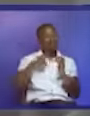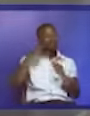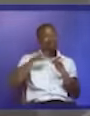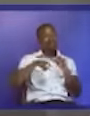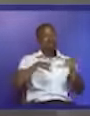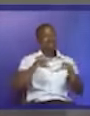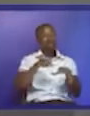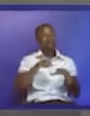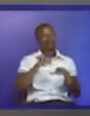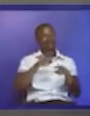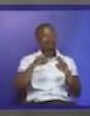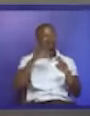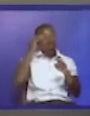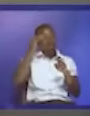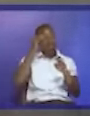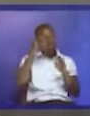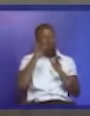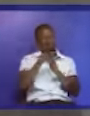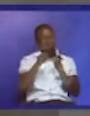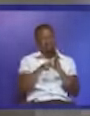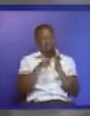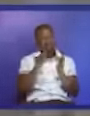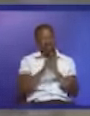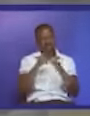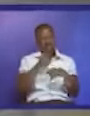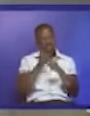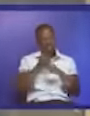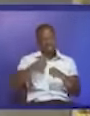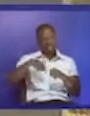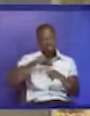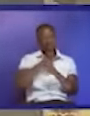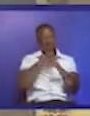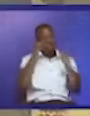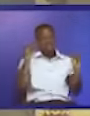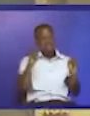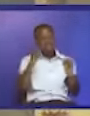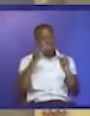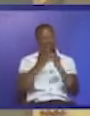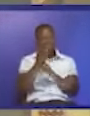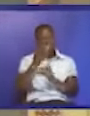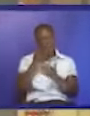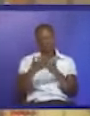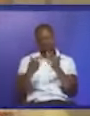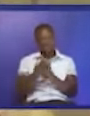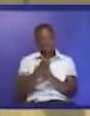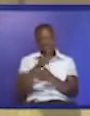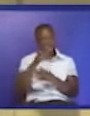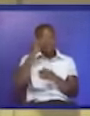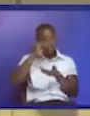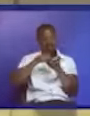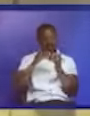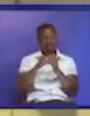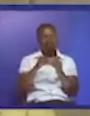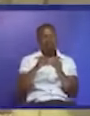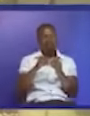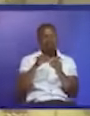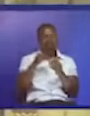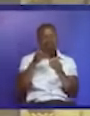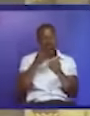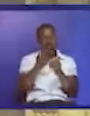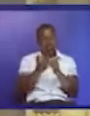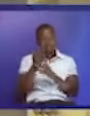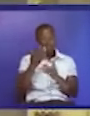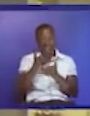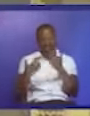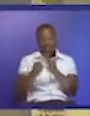that make for salvation. It is only on account of the gospel that I look weak, so that Christ be promoted. But he says, as